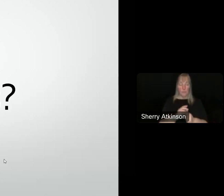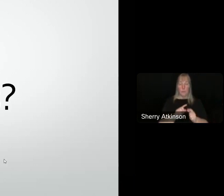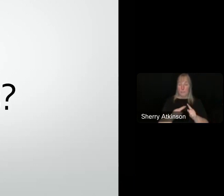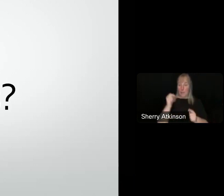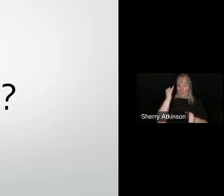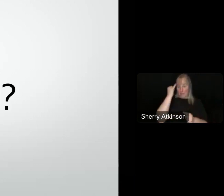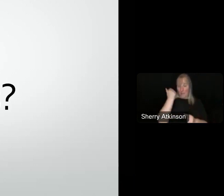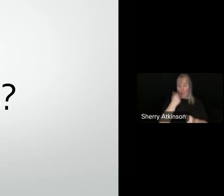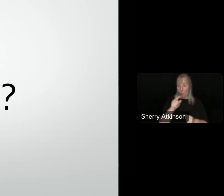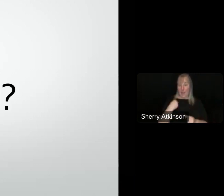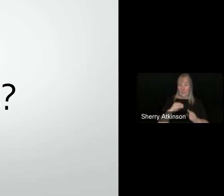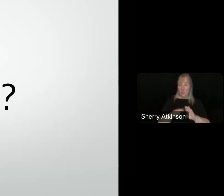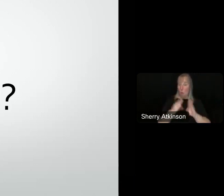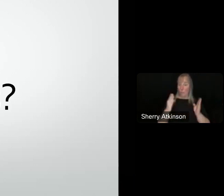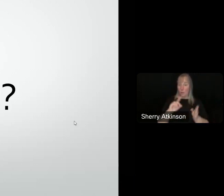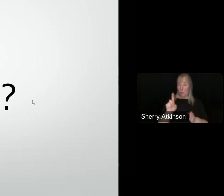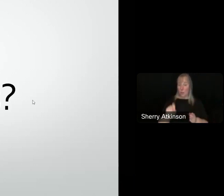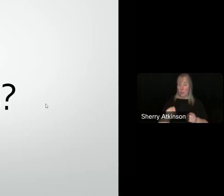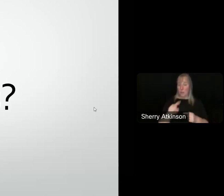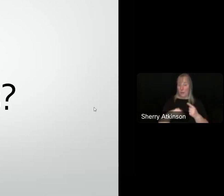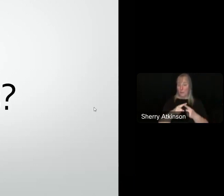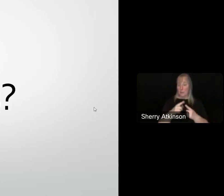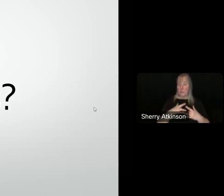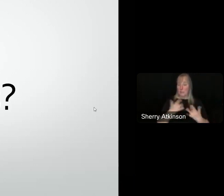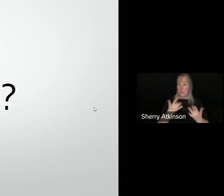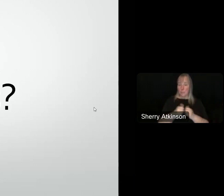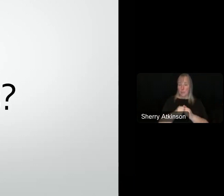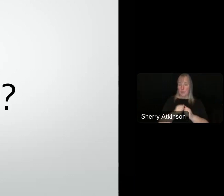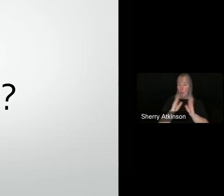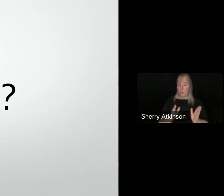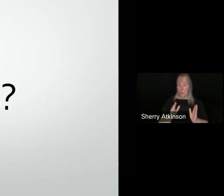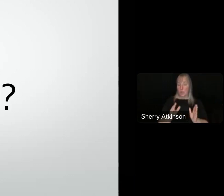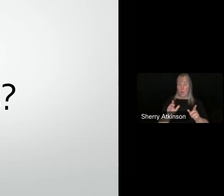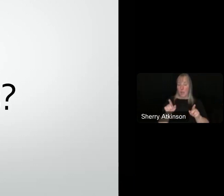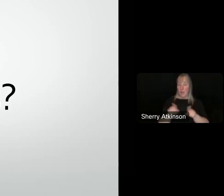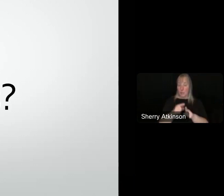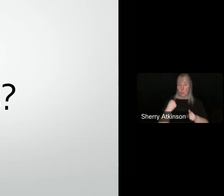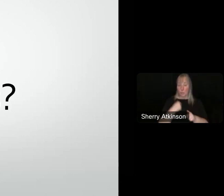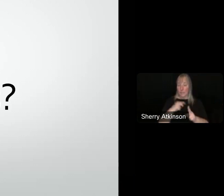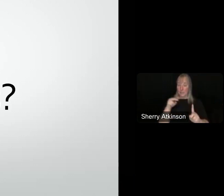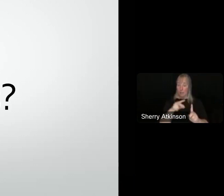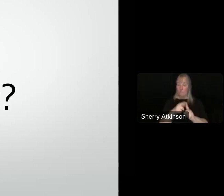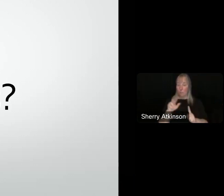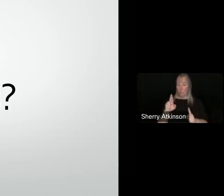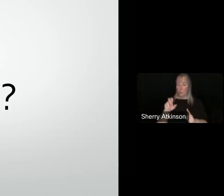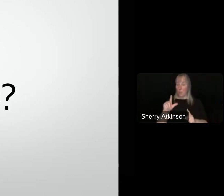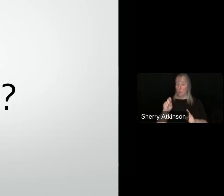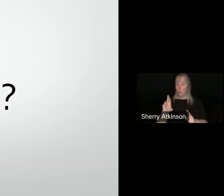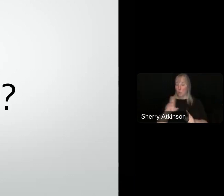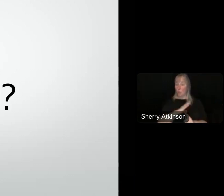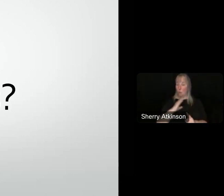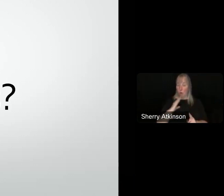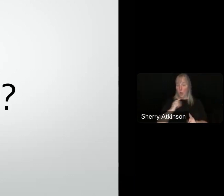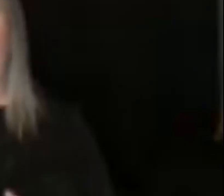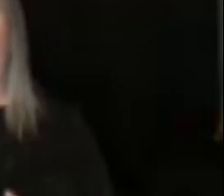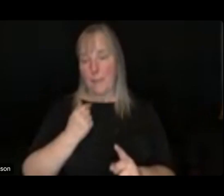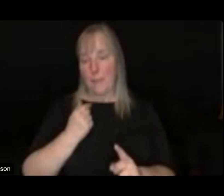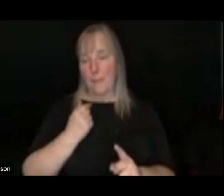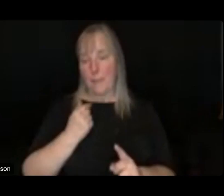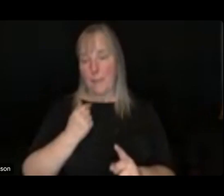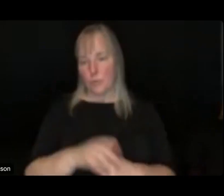open questions about the state of housing, the way we see it as a Realtor board, I'll be more than happy to answer. Thank you very